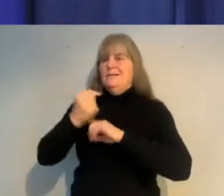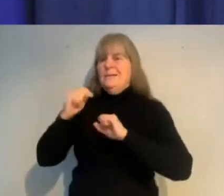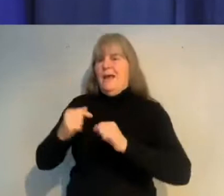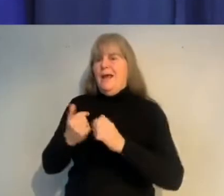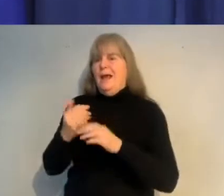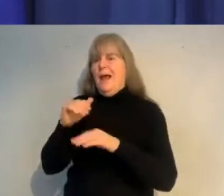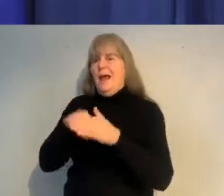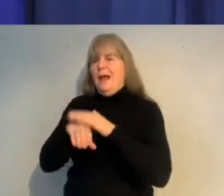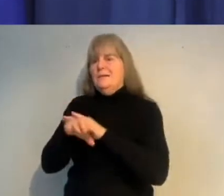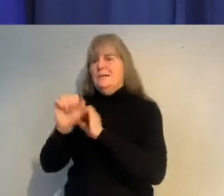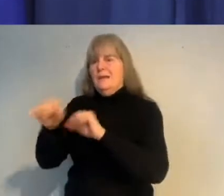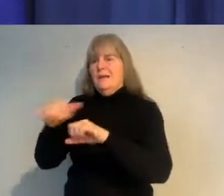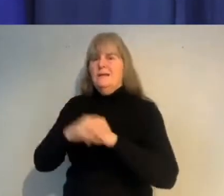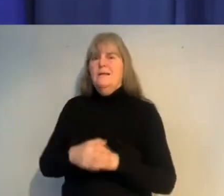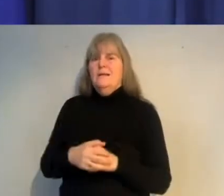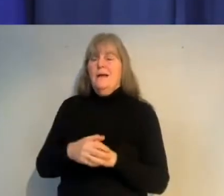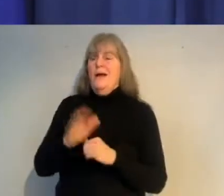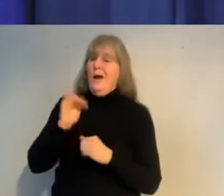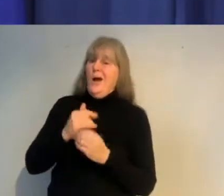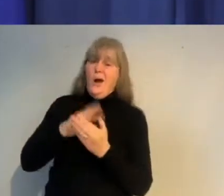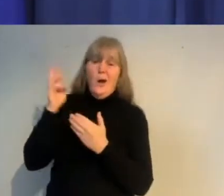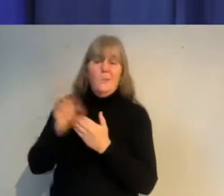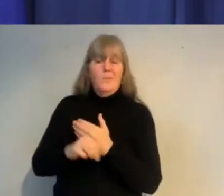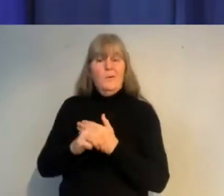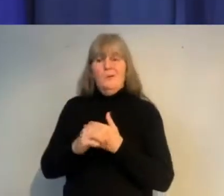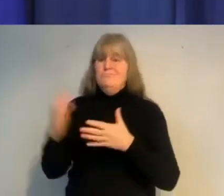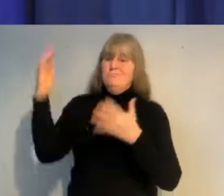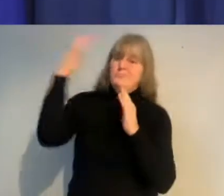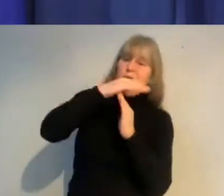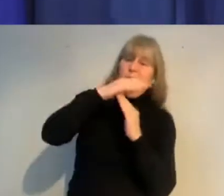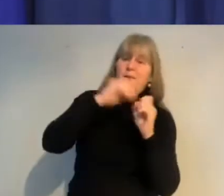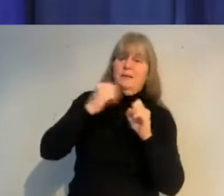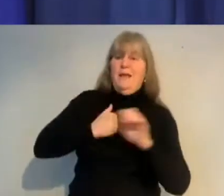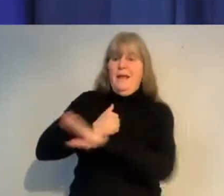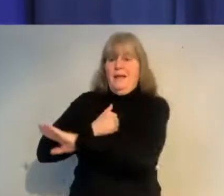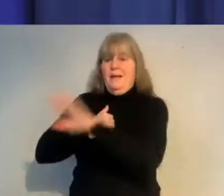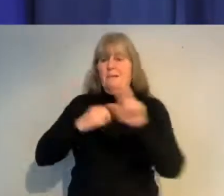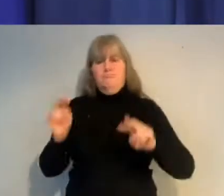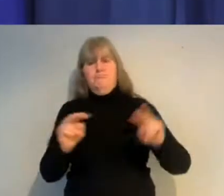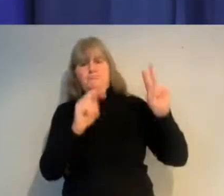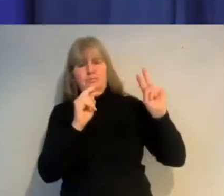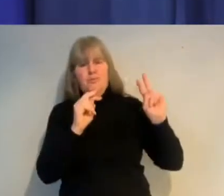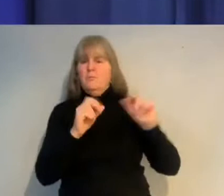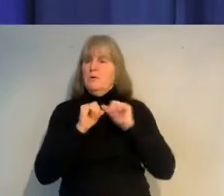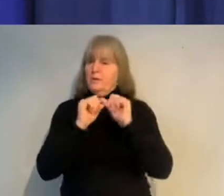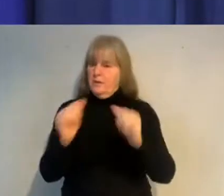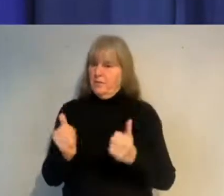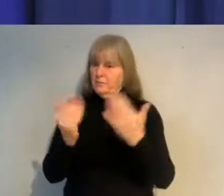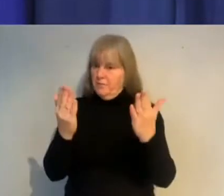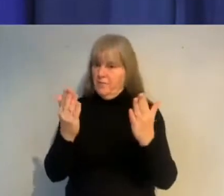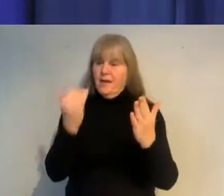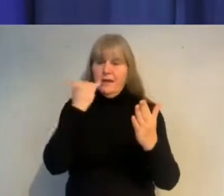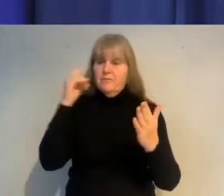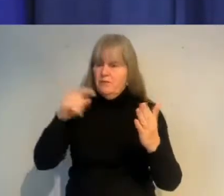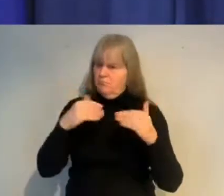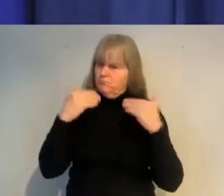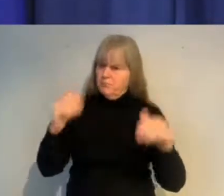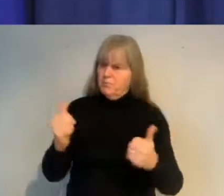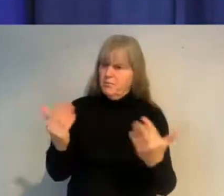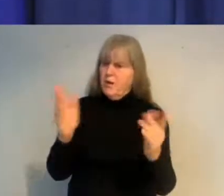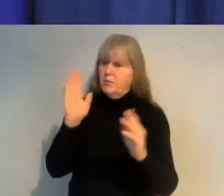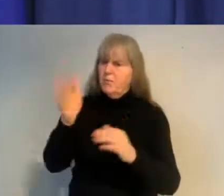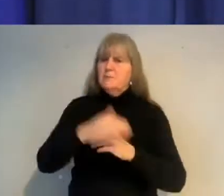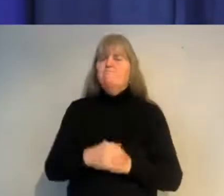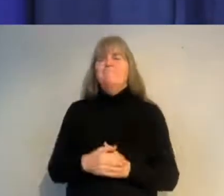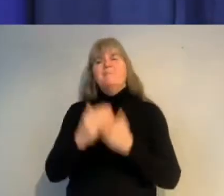standard across Canada, and we will continue to provide them for as long as needed. Now, I want to thank all of the businesses and